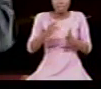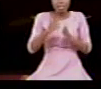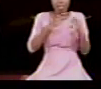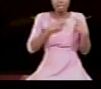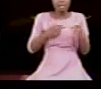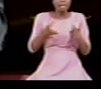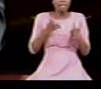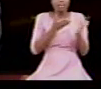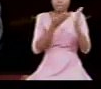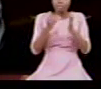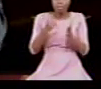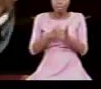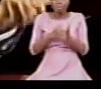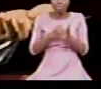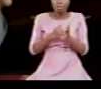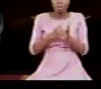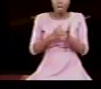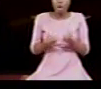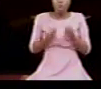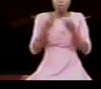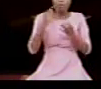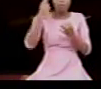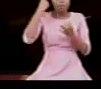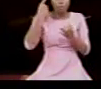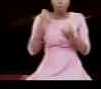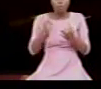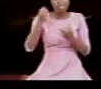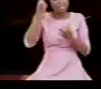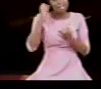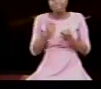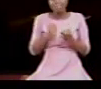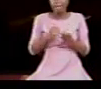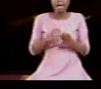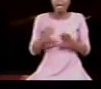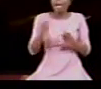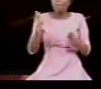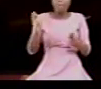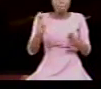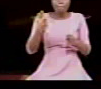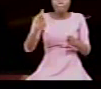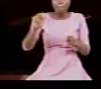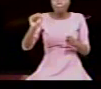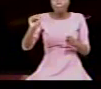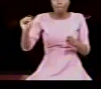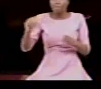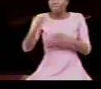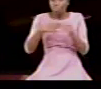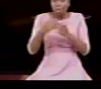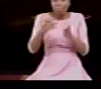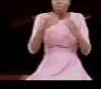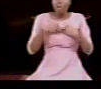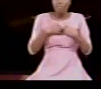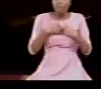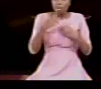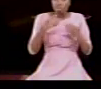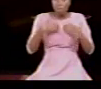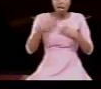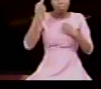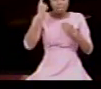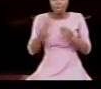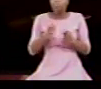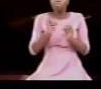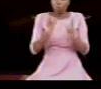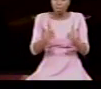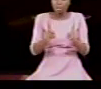an offering of the Lord, gold, silver, brass, whatever you have. You have brass, that's all right. You have gold, that's all right. You have silver, that's all